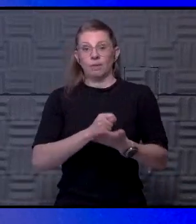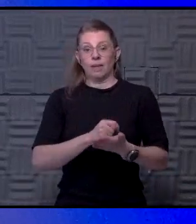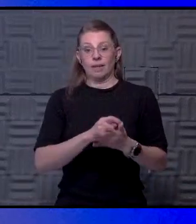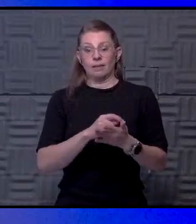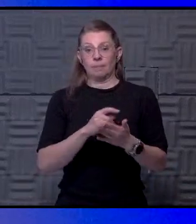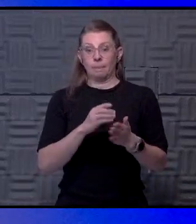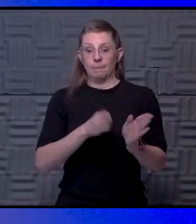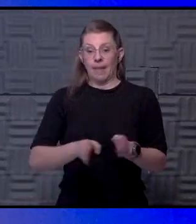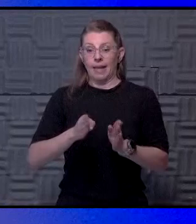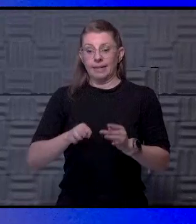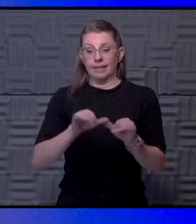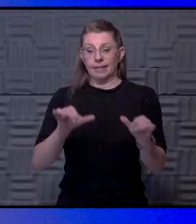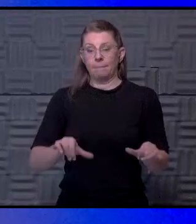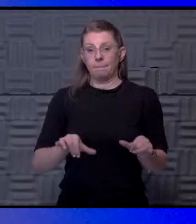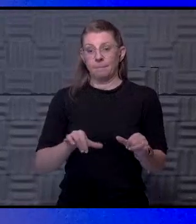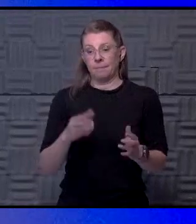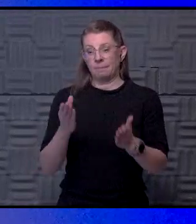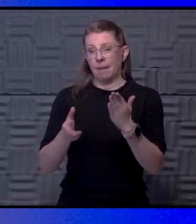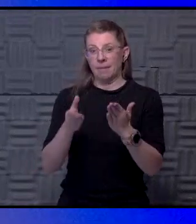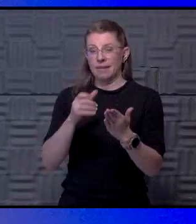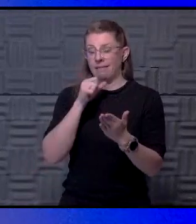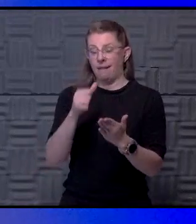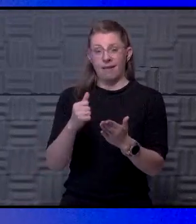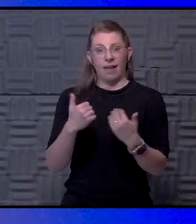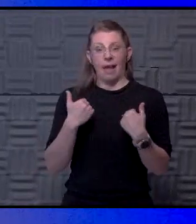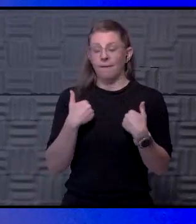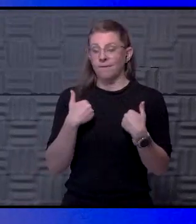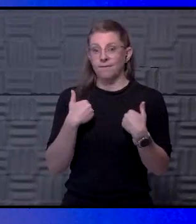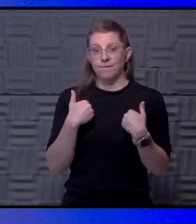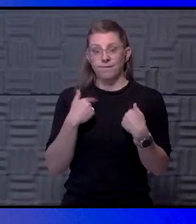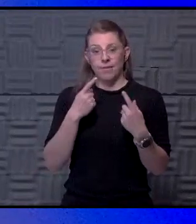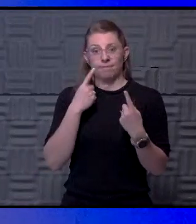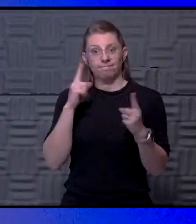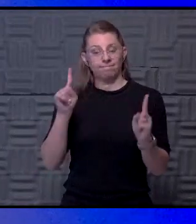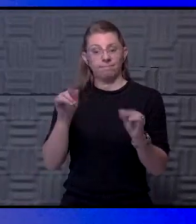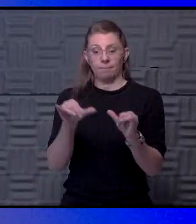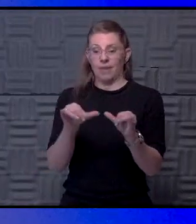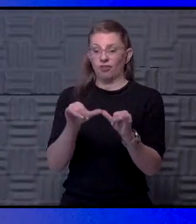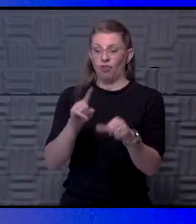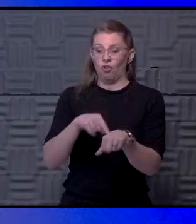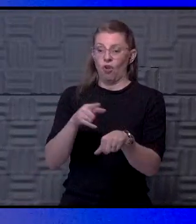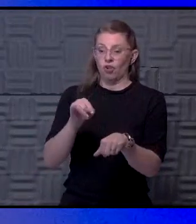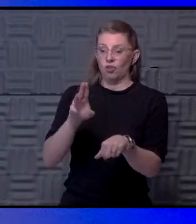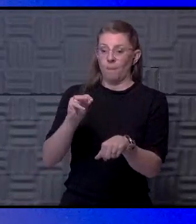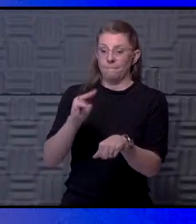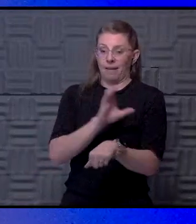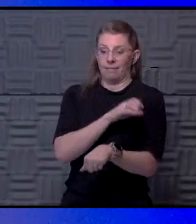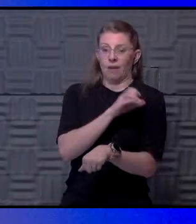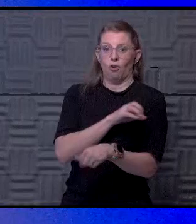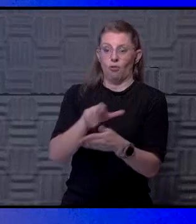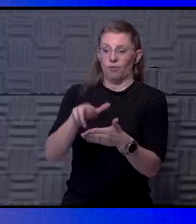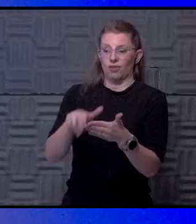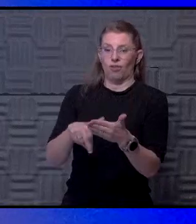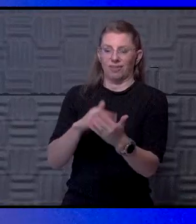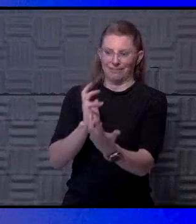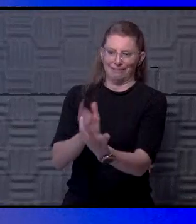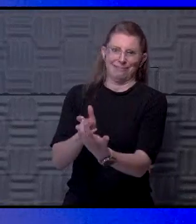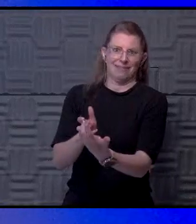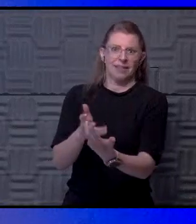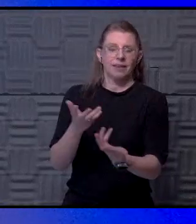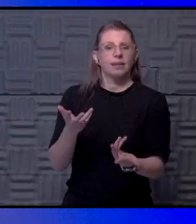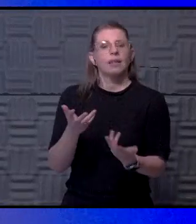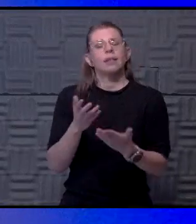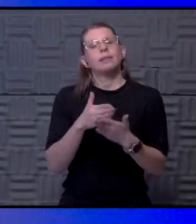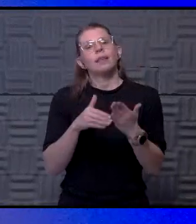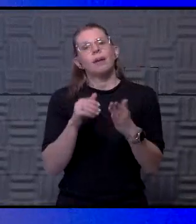systems, it may not necessarily have significant or measurable long-term clinical outcome. And so that's why I think it's important. There are